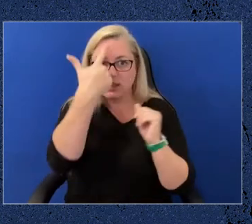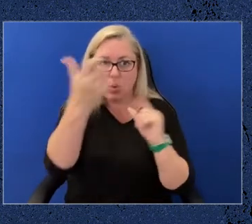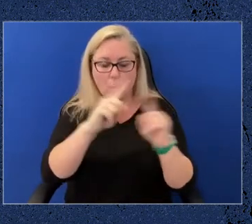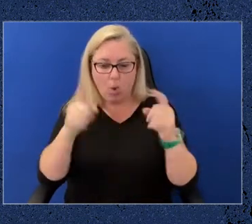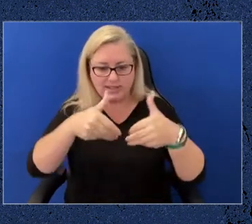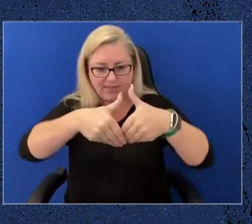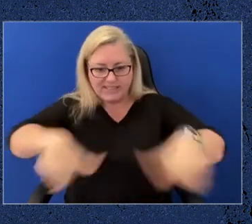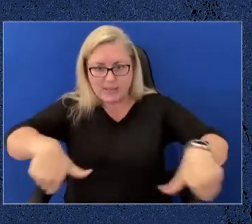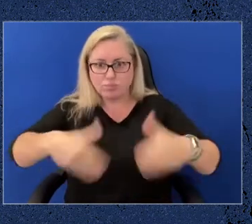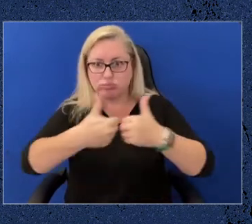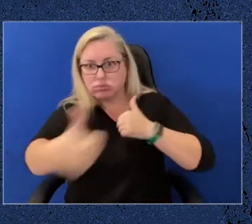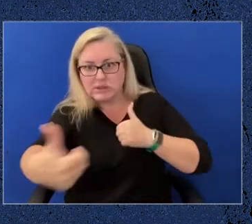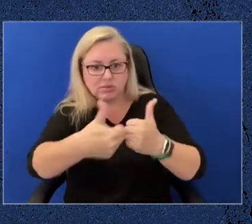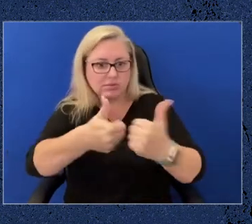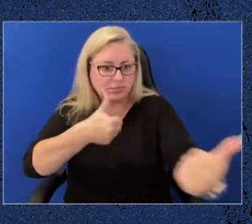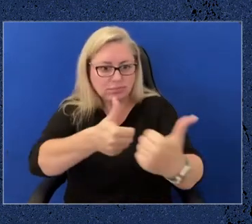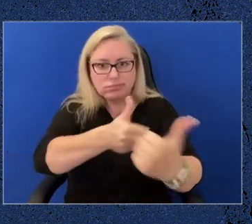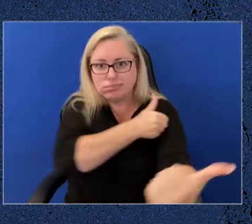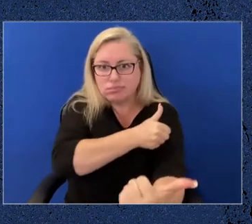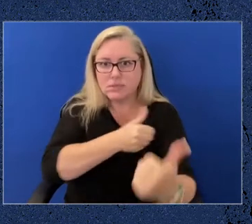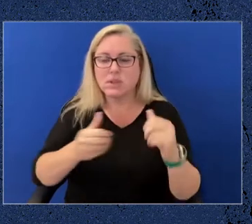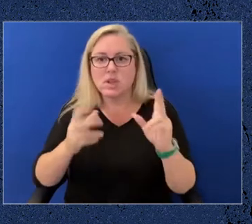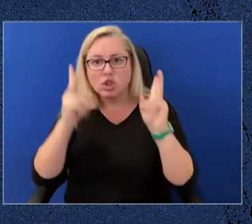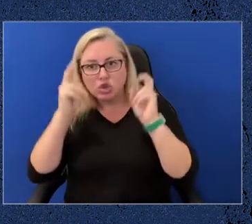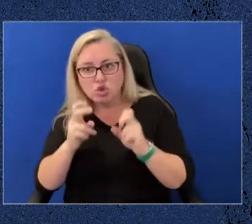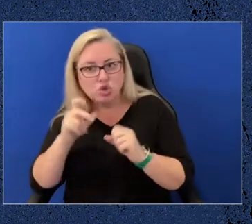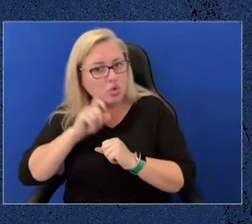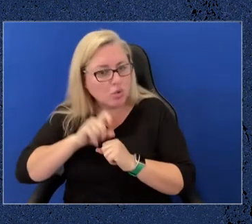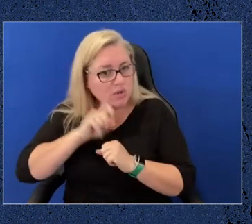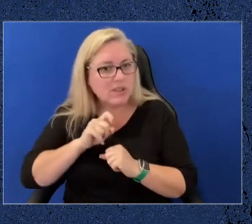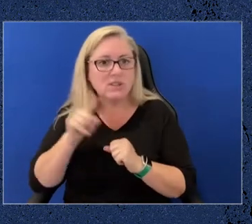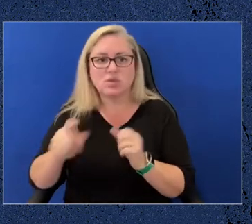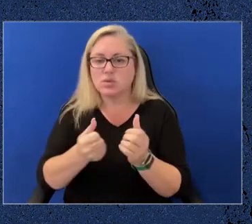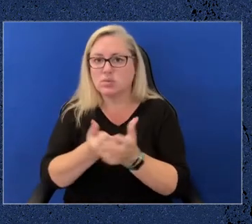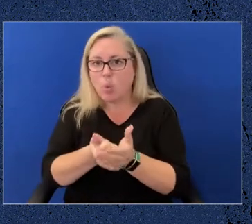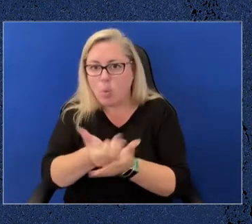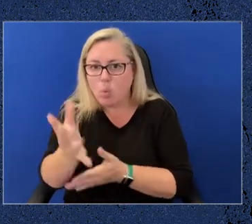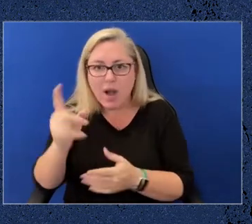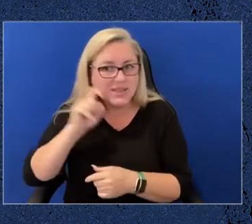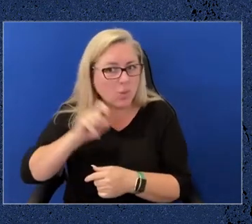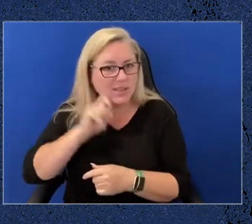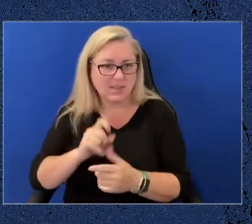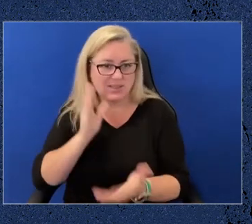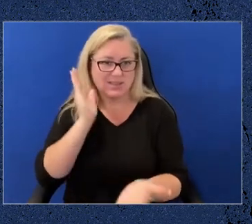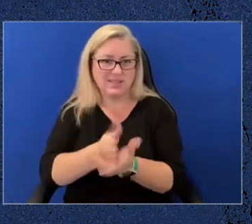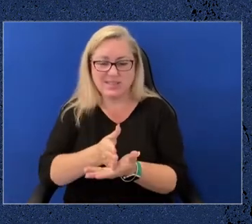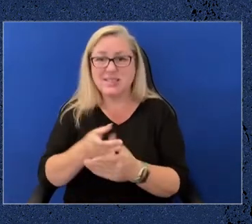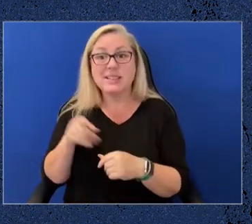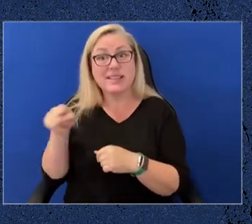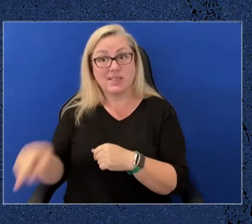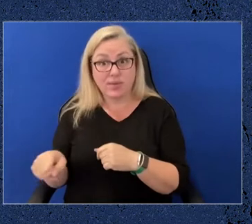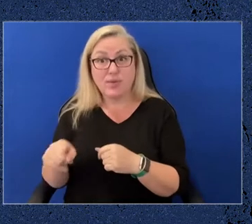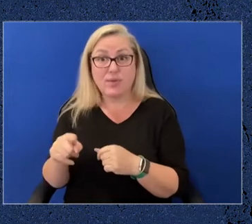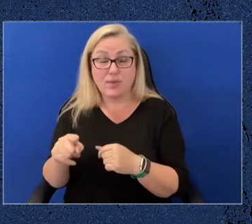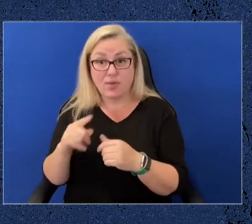supply, you've got a potable supply, and you've got a waste stormwater supply. That just doesn't happen in Indigenous sciences. It's all